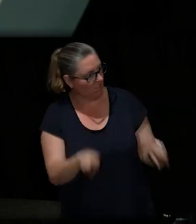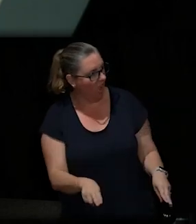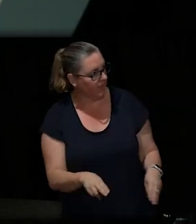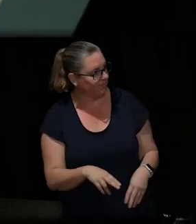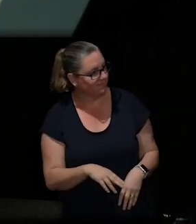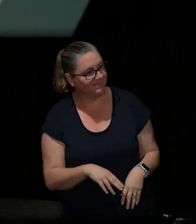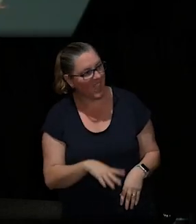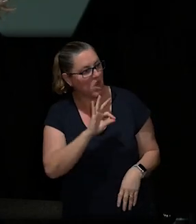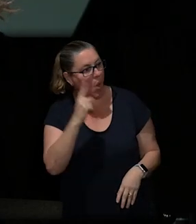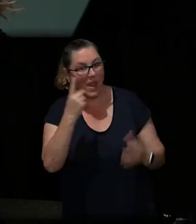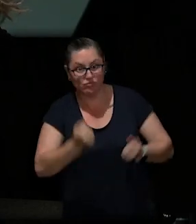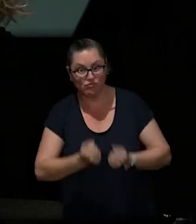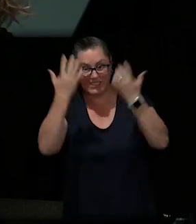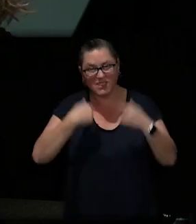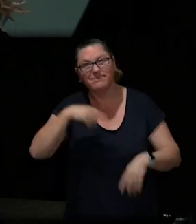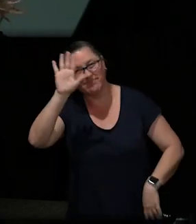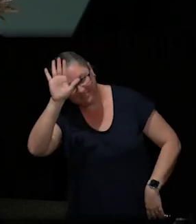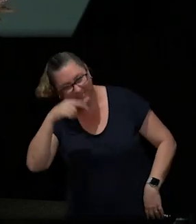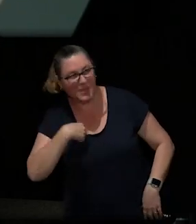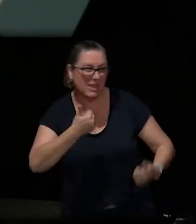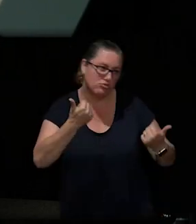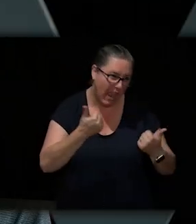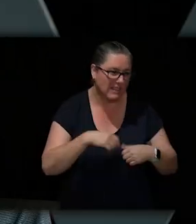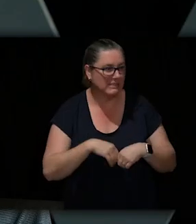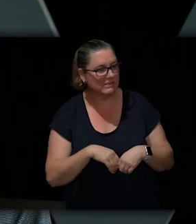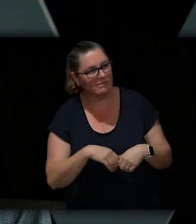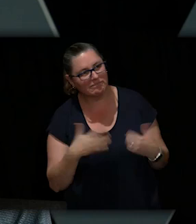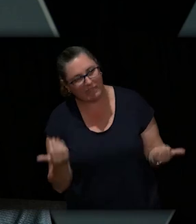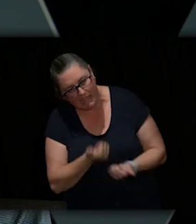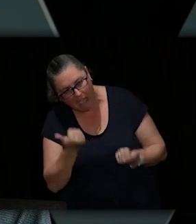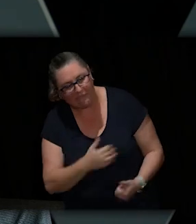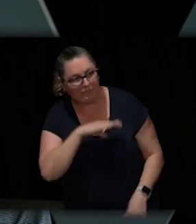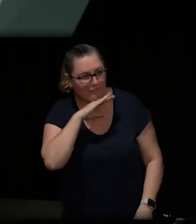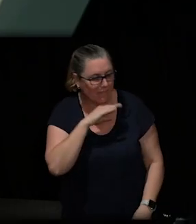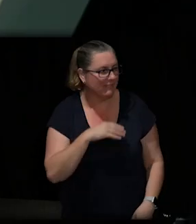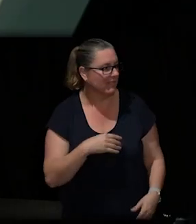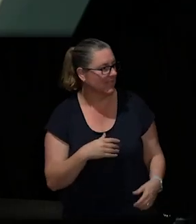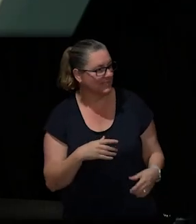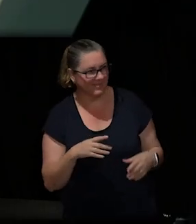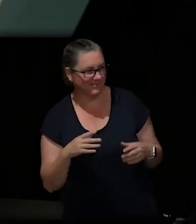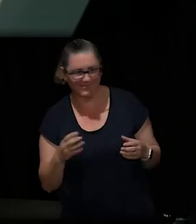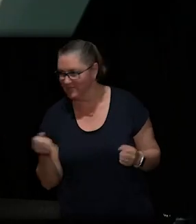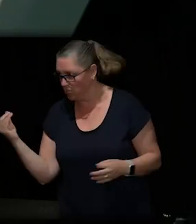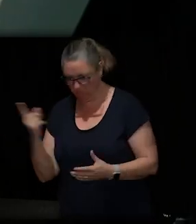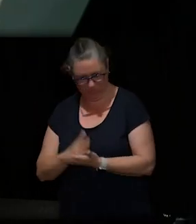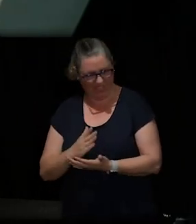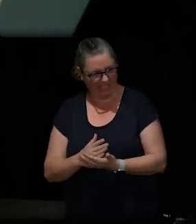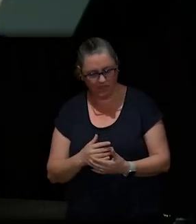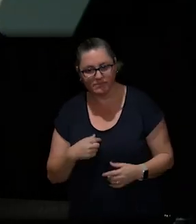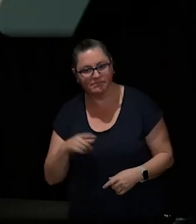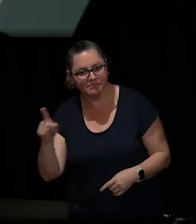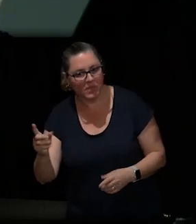Nobody ever says, yeah, it's been great. Really? I think there's no fixed terms. You can